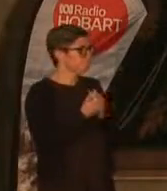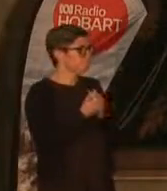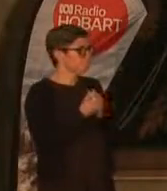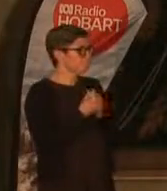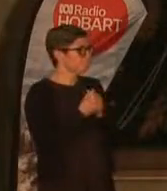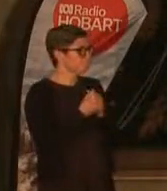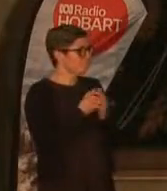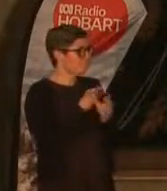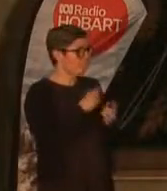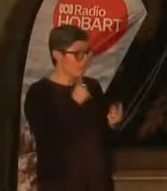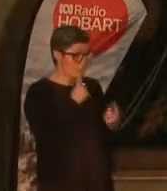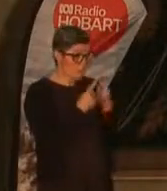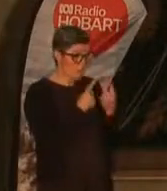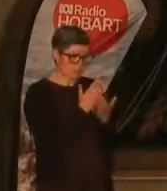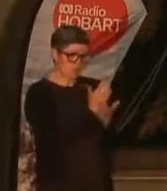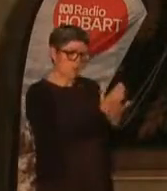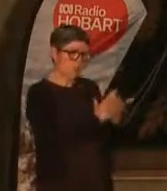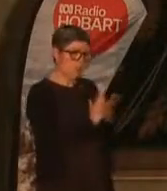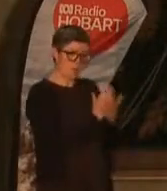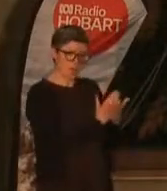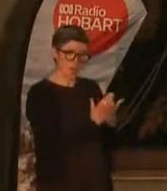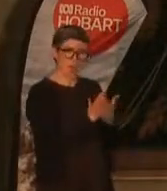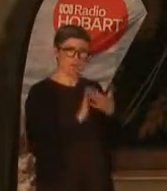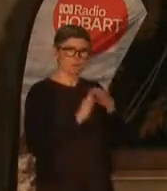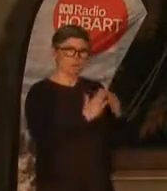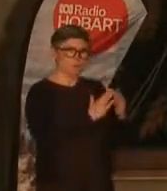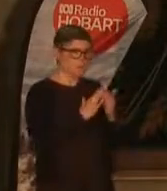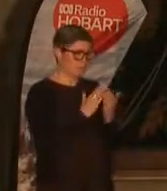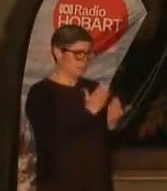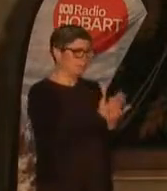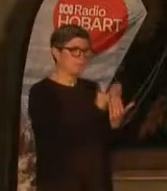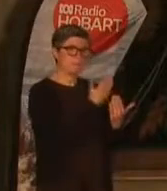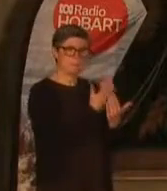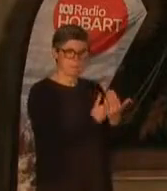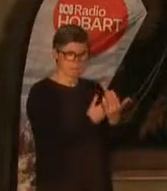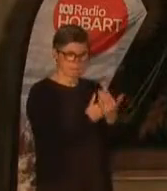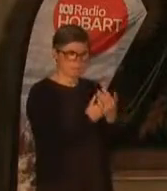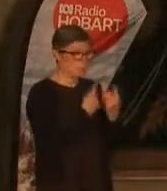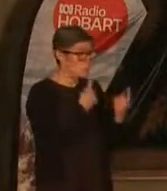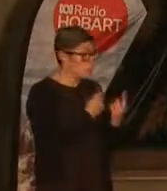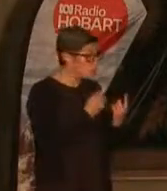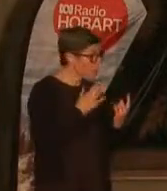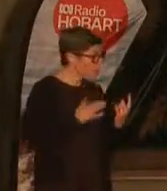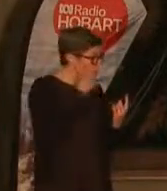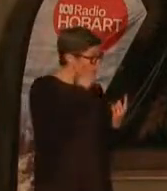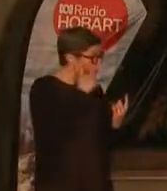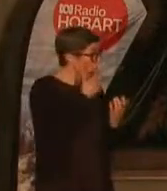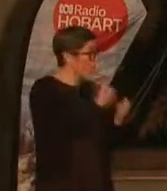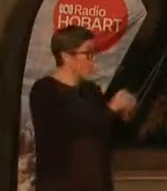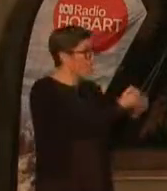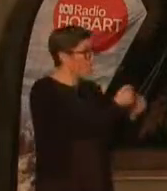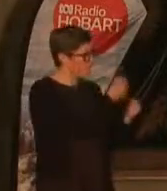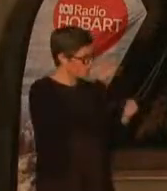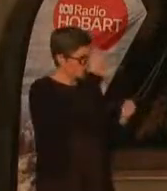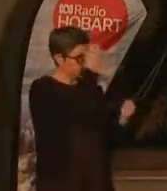is collective information, and it's known by the people who need to know it. And so,